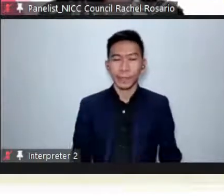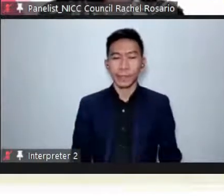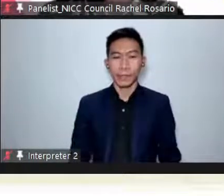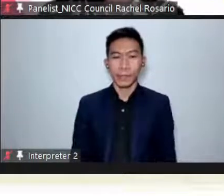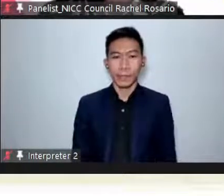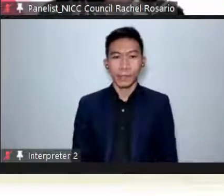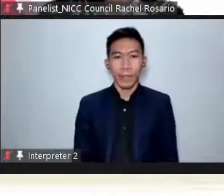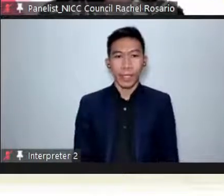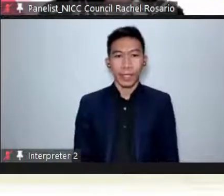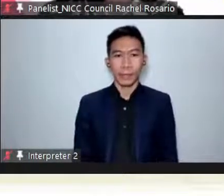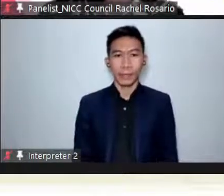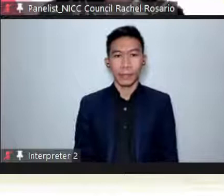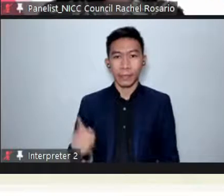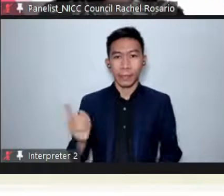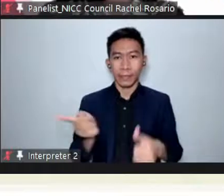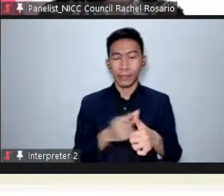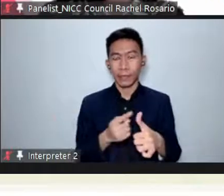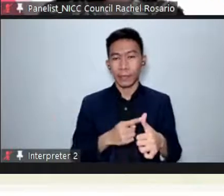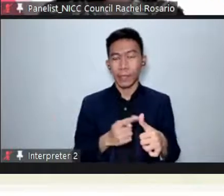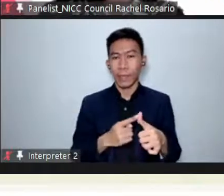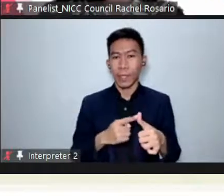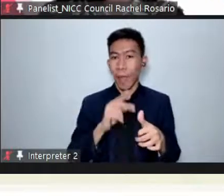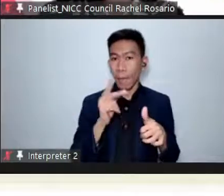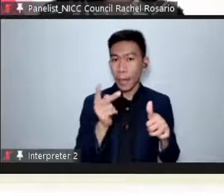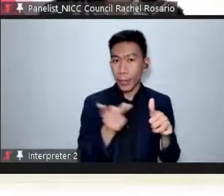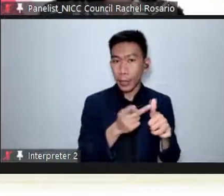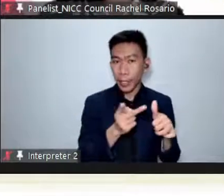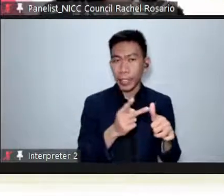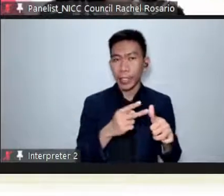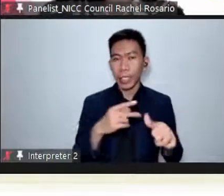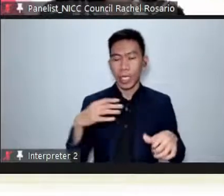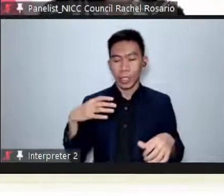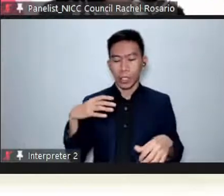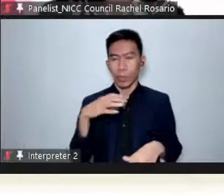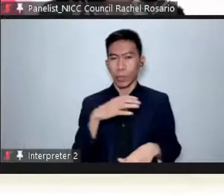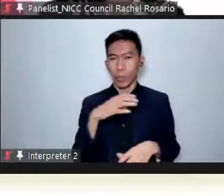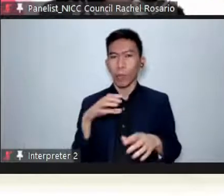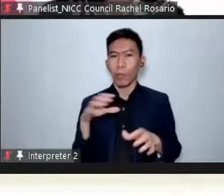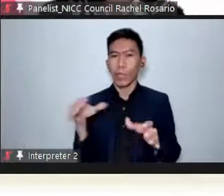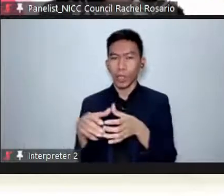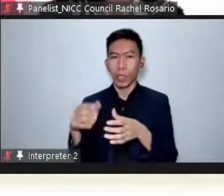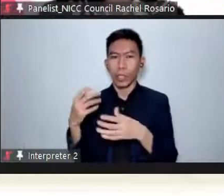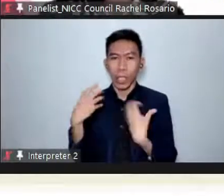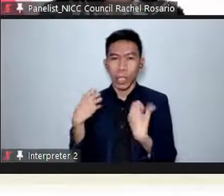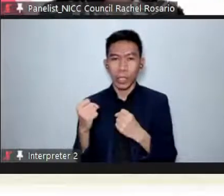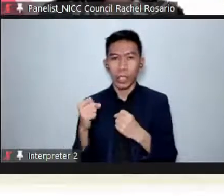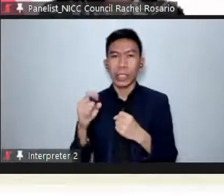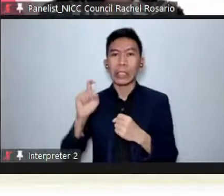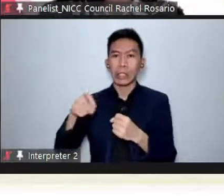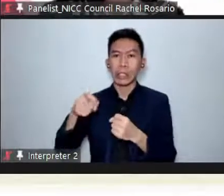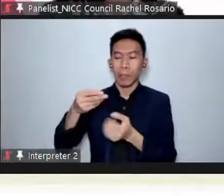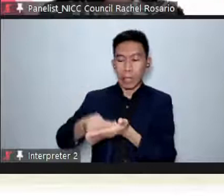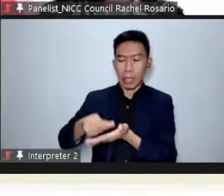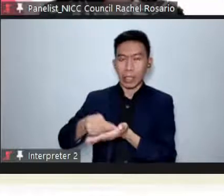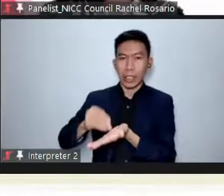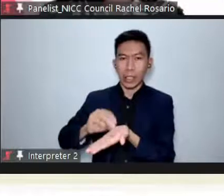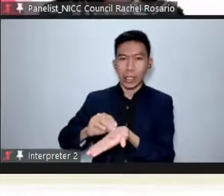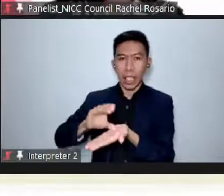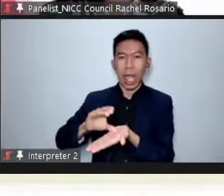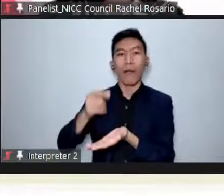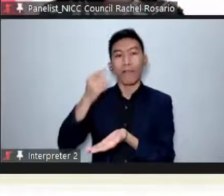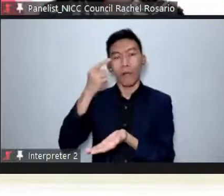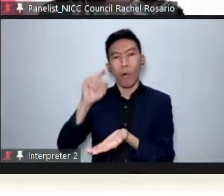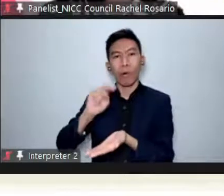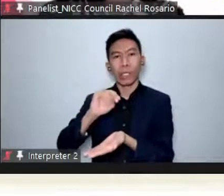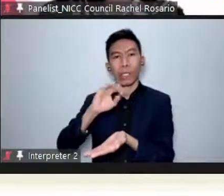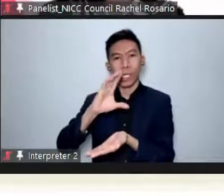First po, one of the priorities of the Committee on Health is to ensure sufficient funding for the NICA. So